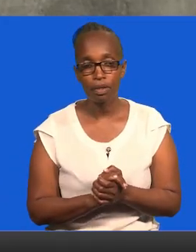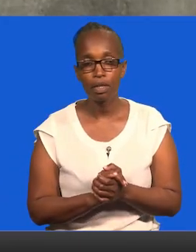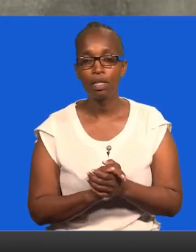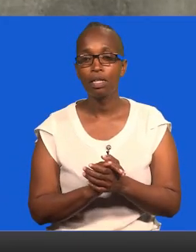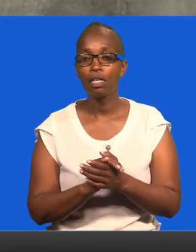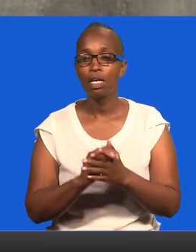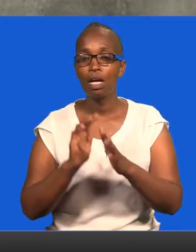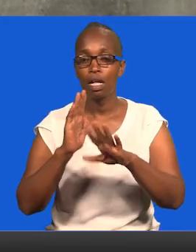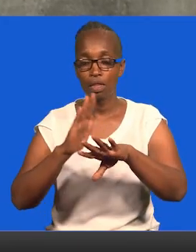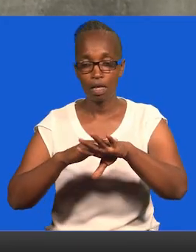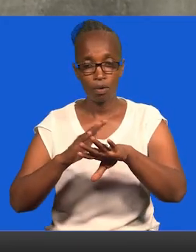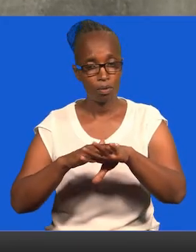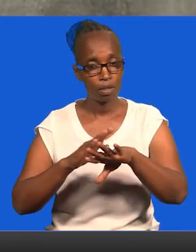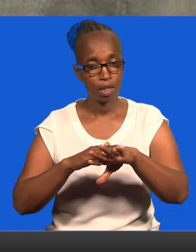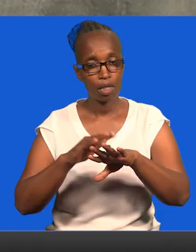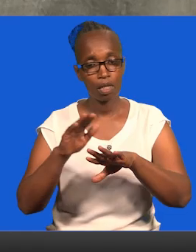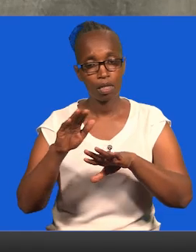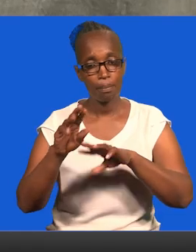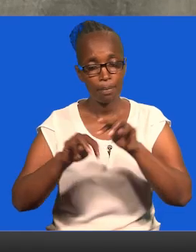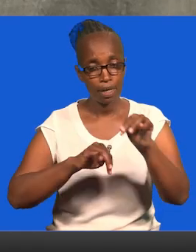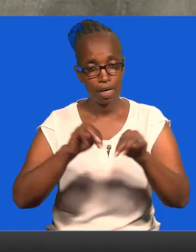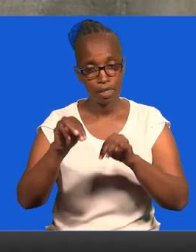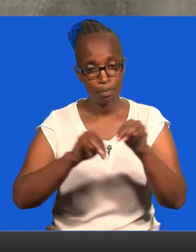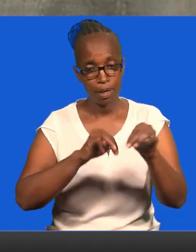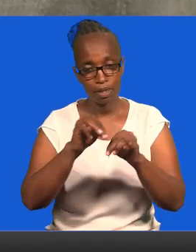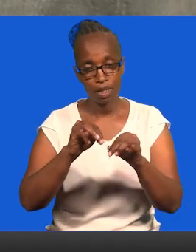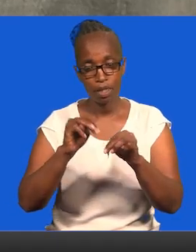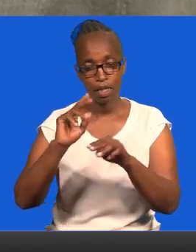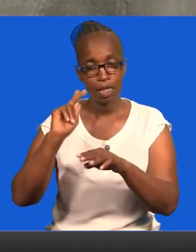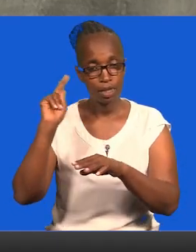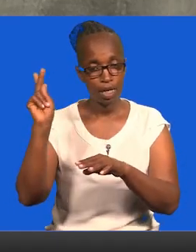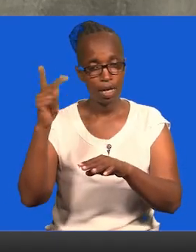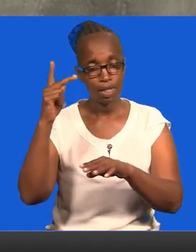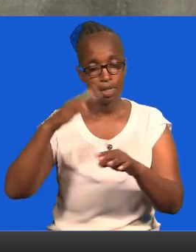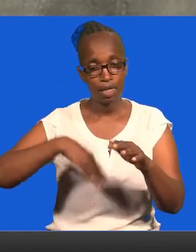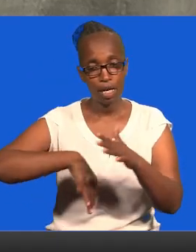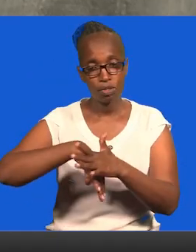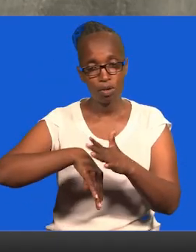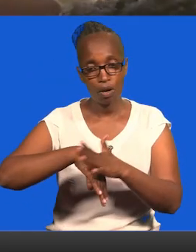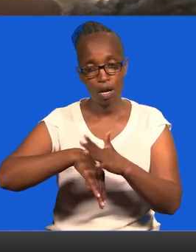sponsorship into football. If there's good governance at all levels,